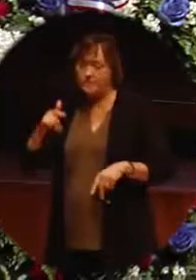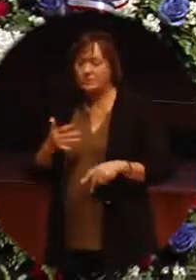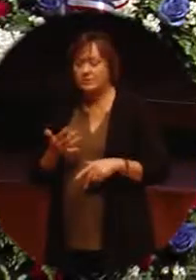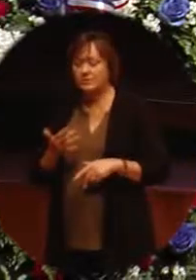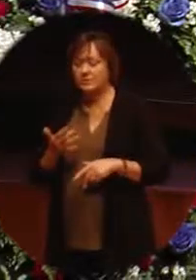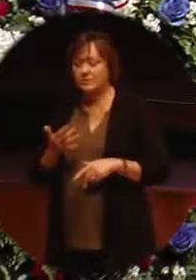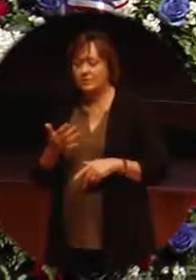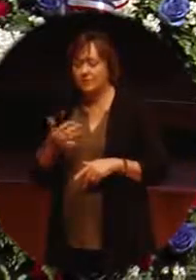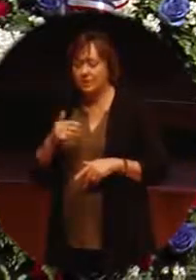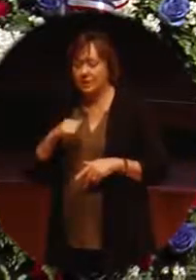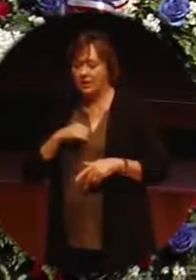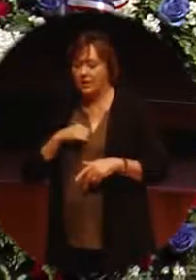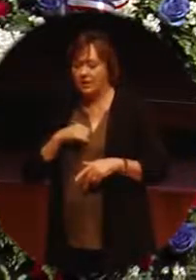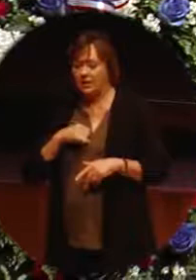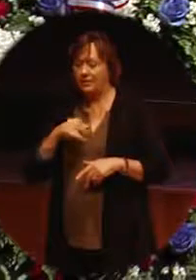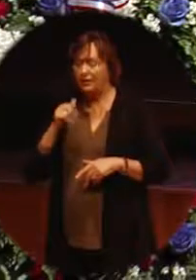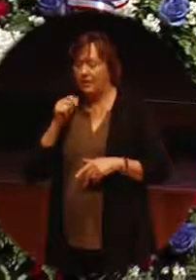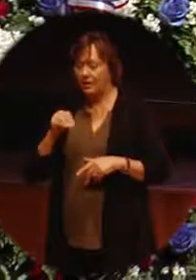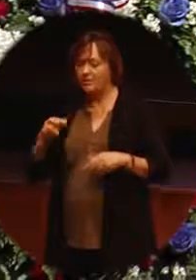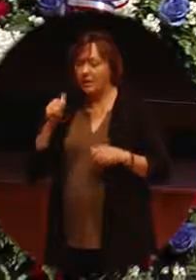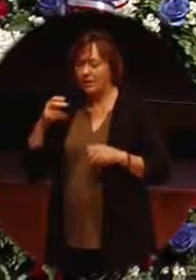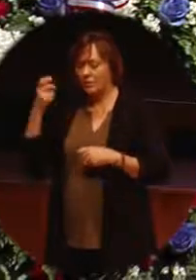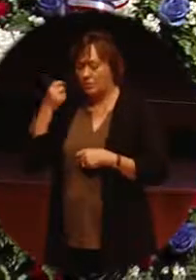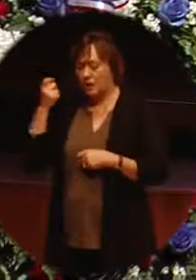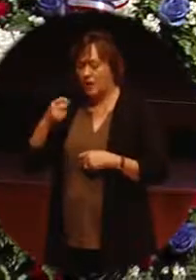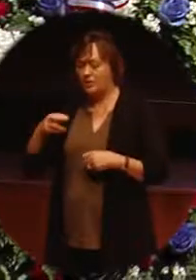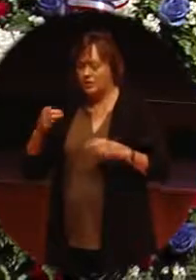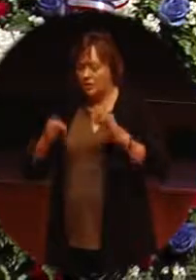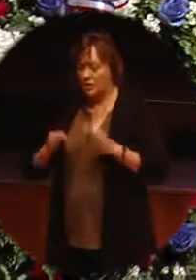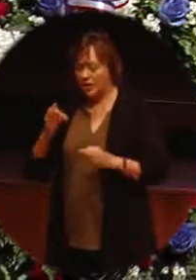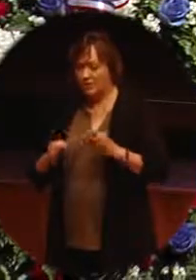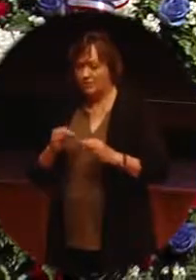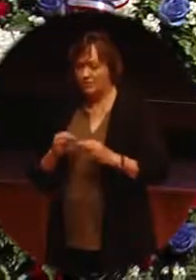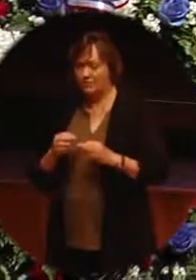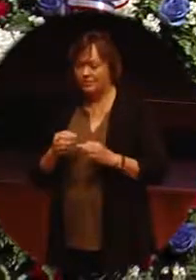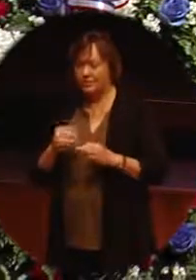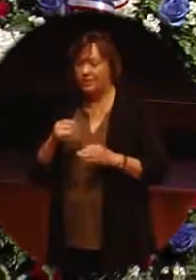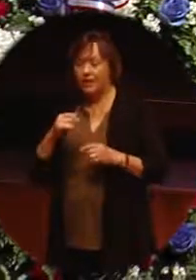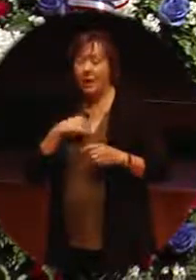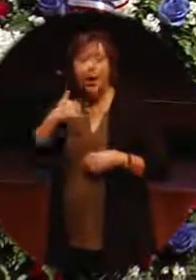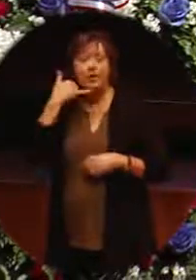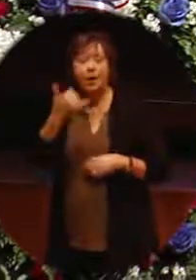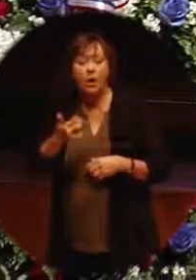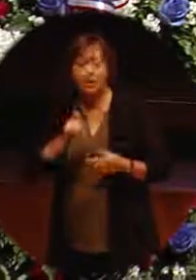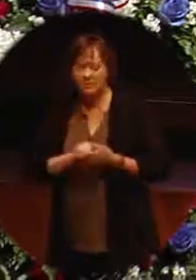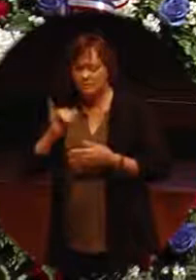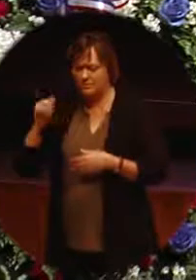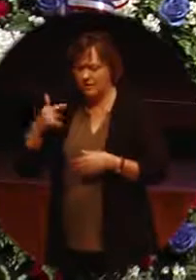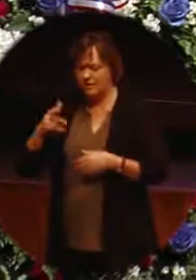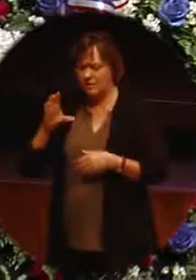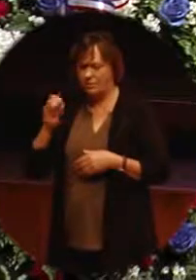choices. I'm an administrative law judge that's retired. And as soon as this happened, I called up the JAG